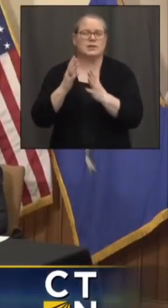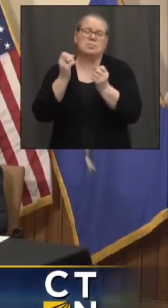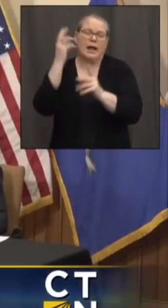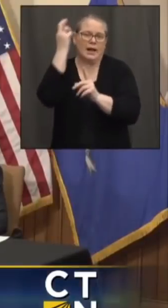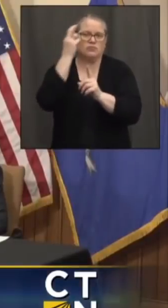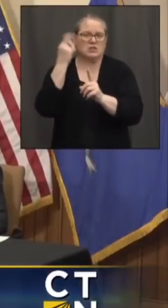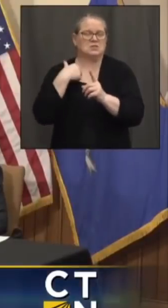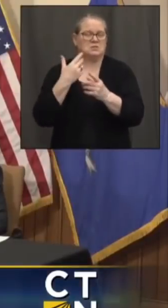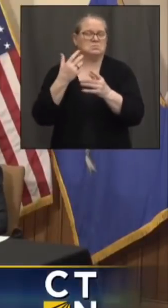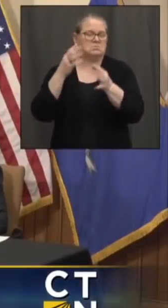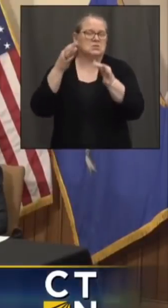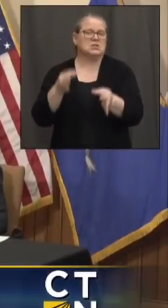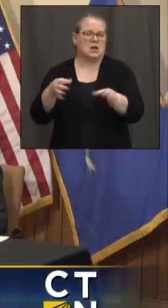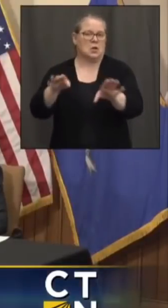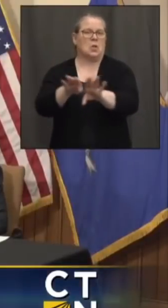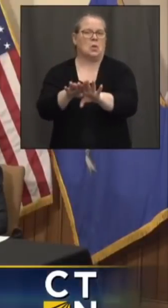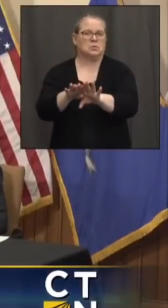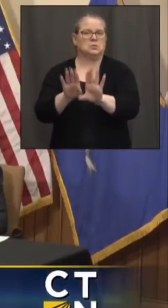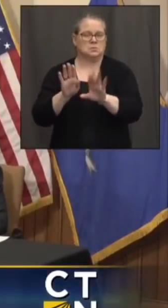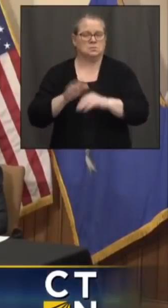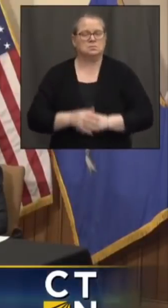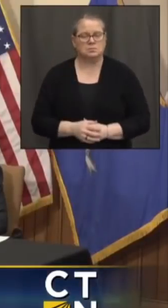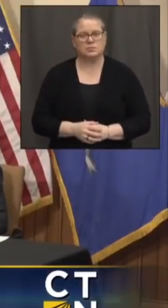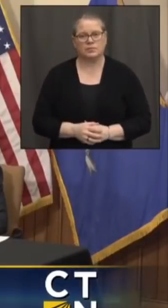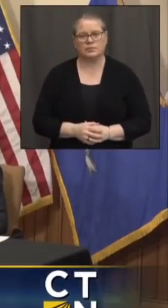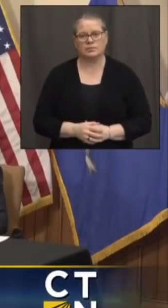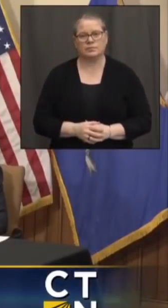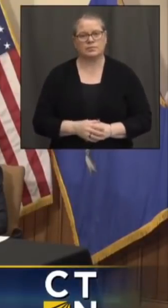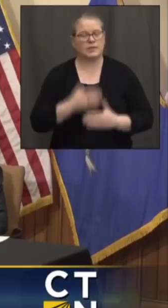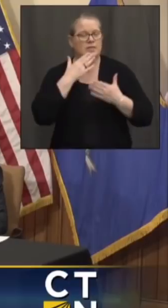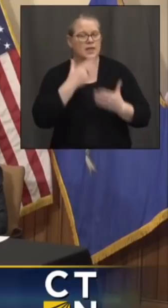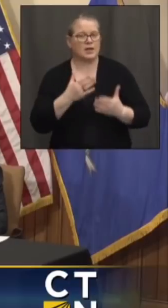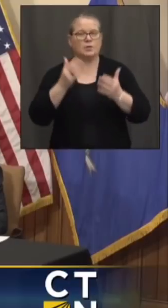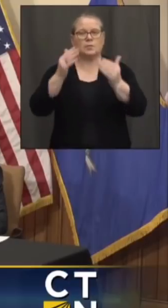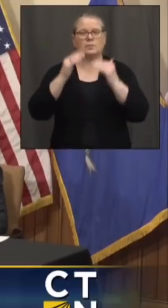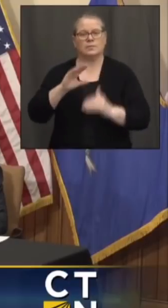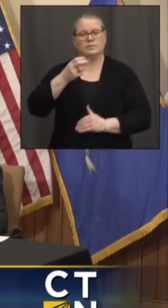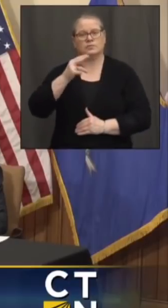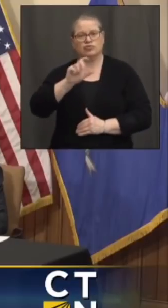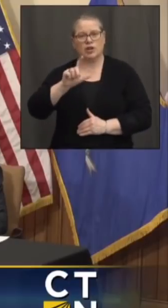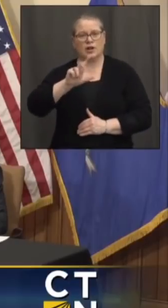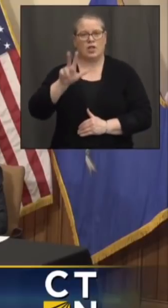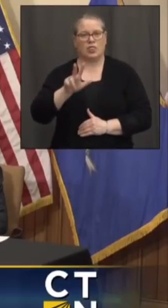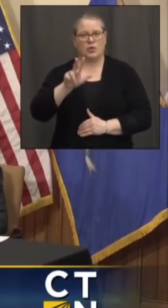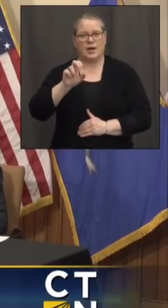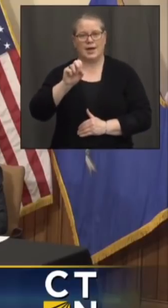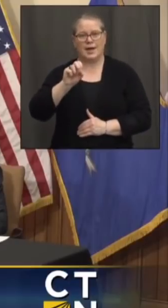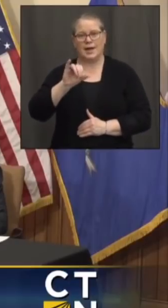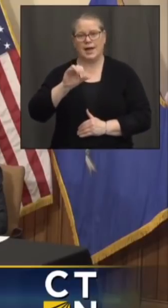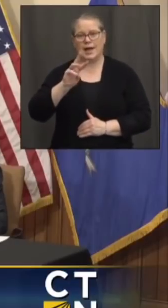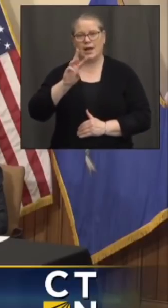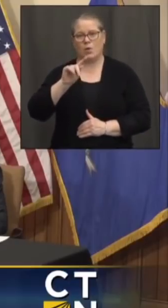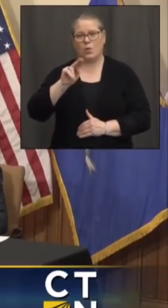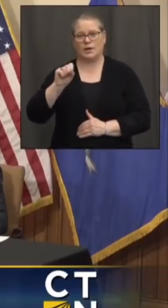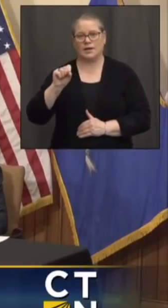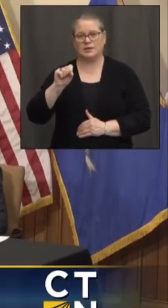Thank you. Channel 3 Eyewitness News. Yes, Governor, just a real quick question on